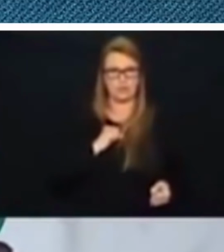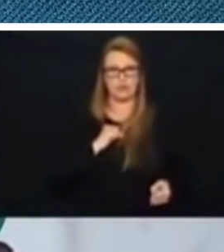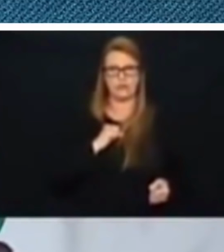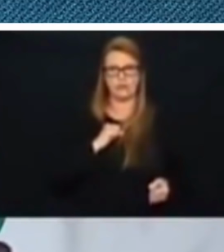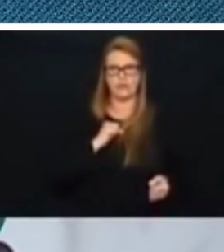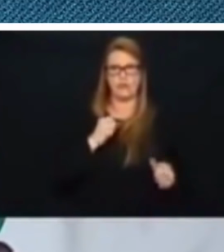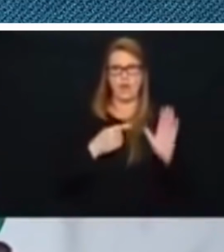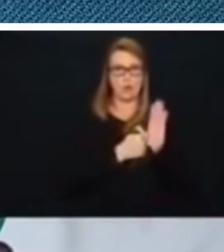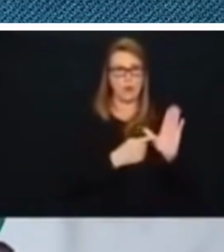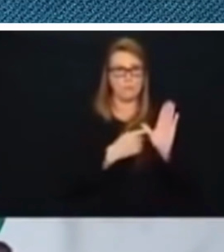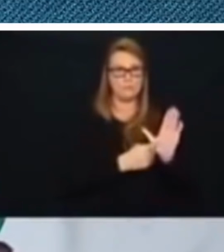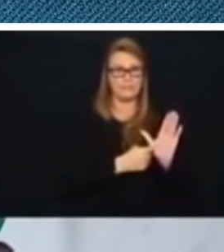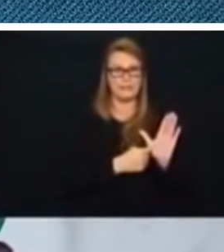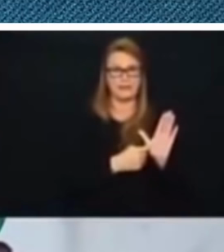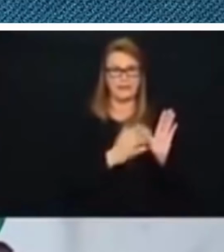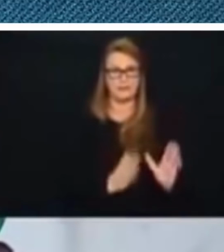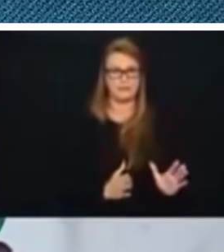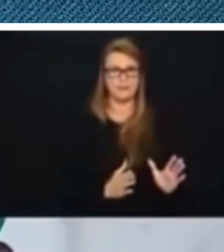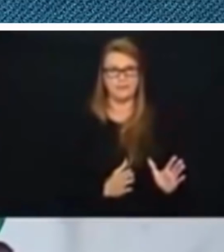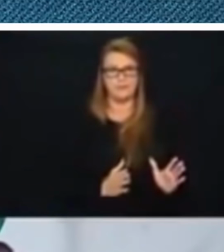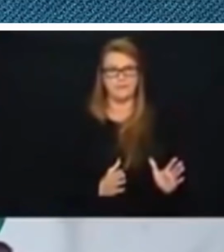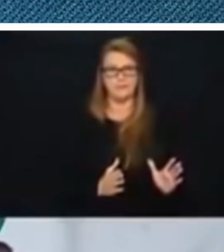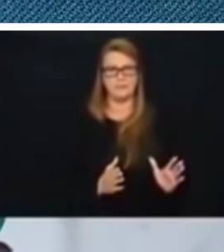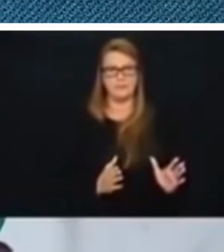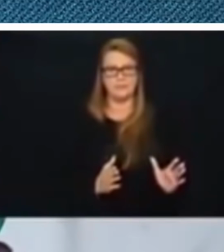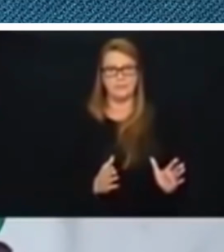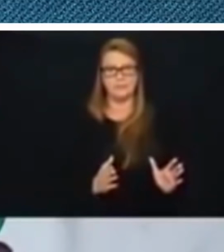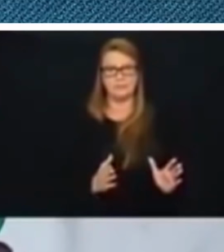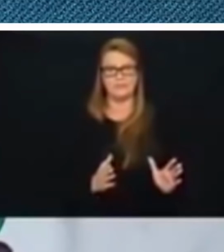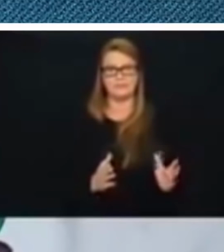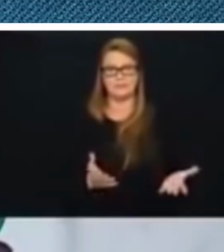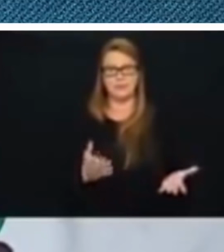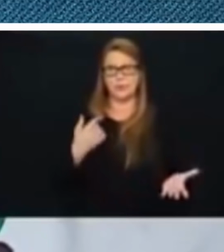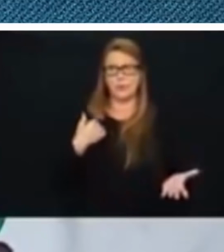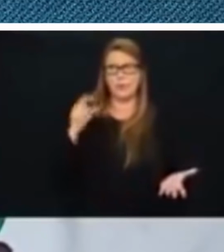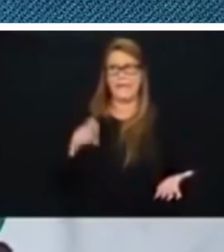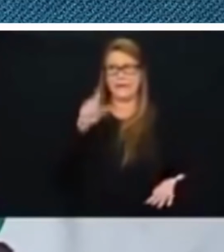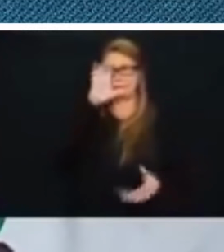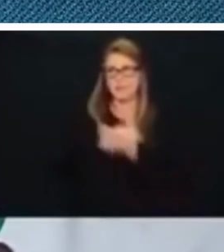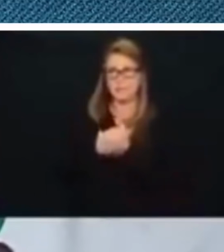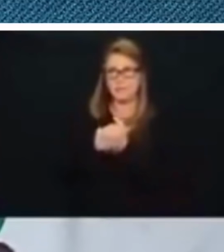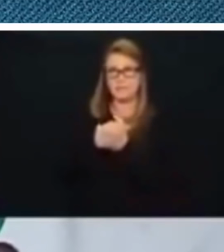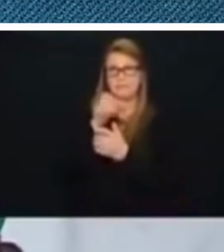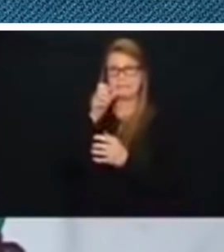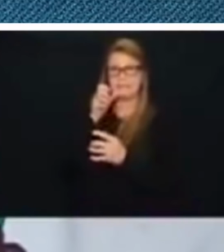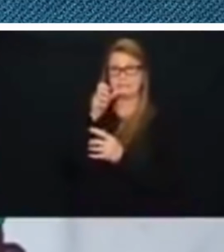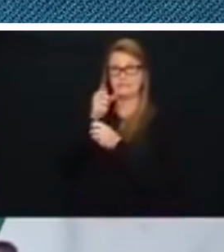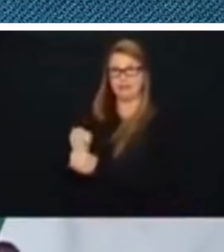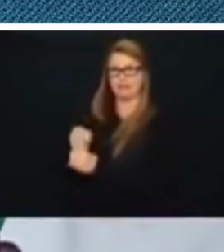U.S. representative that we have in our senators. We cannot have them